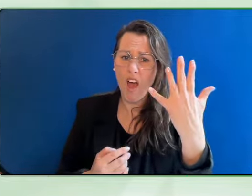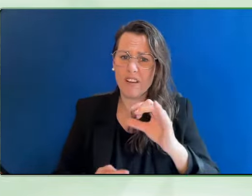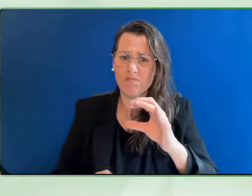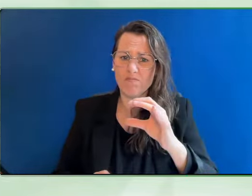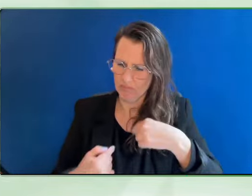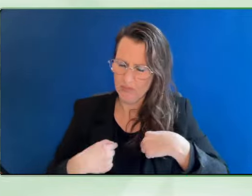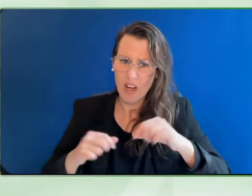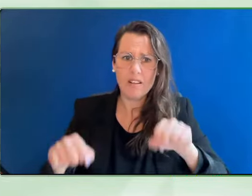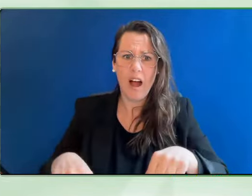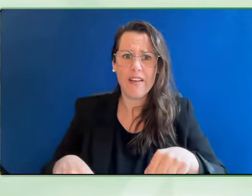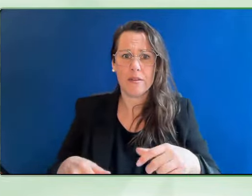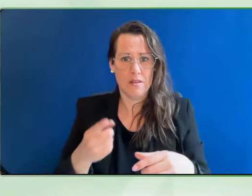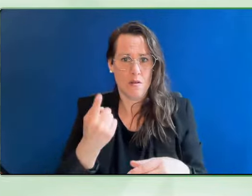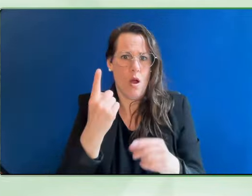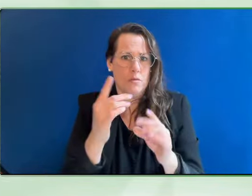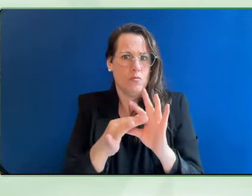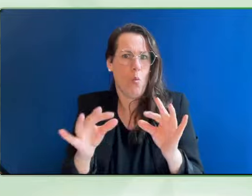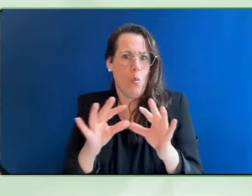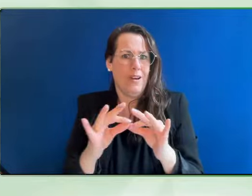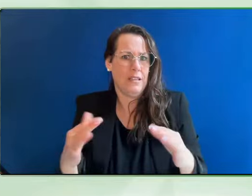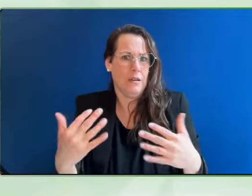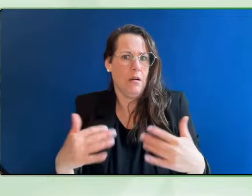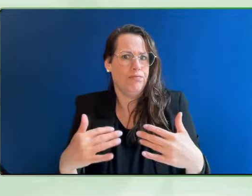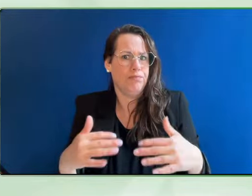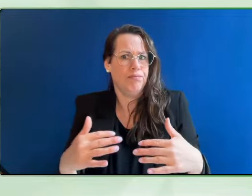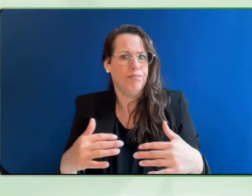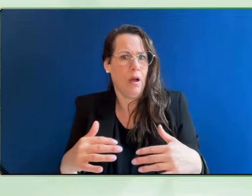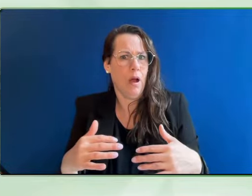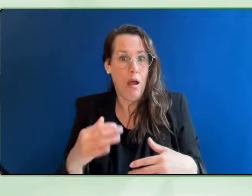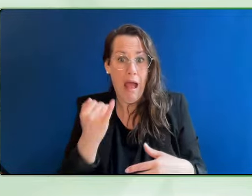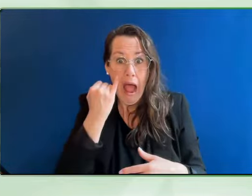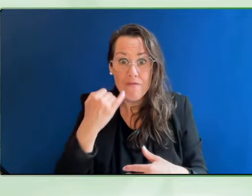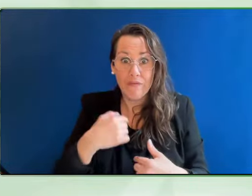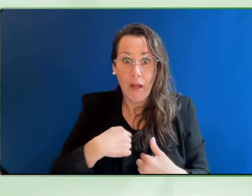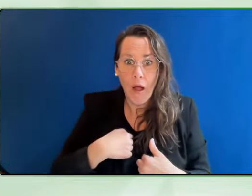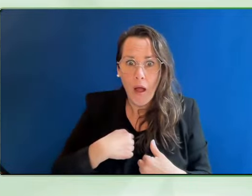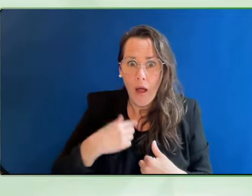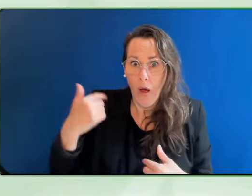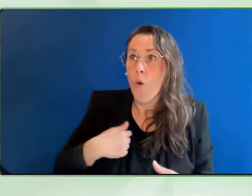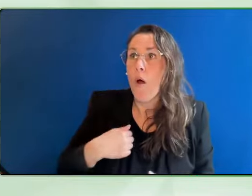you? I just didn't really care about it. Yeah. Perfect.